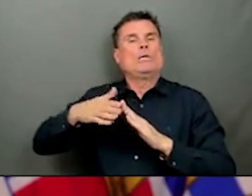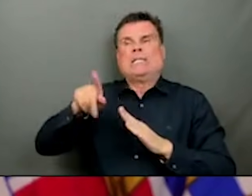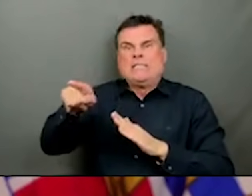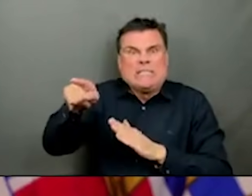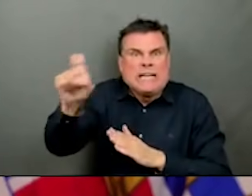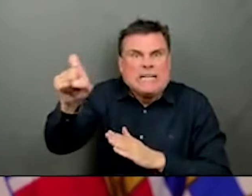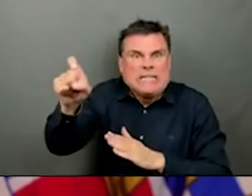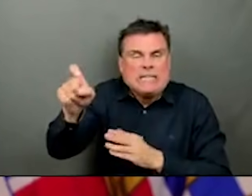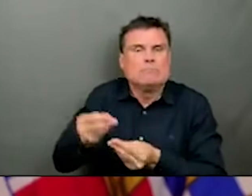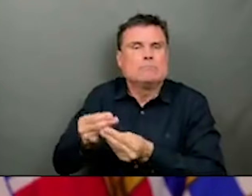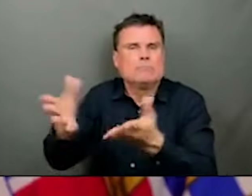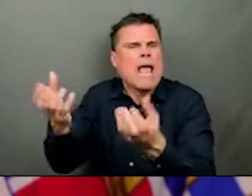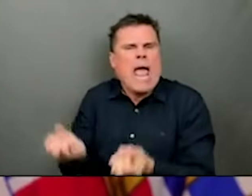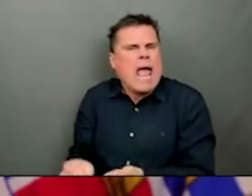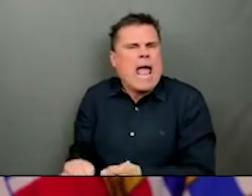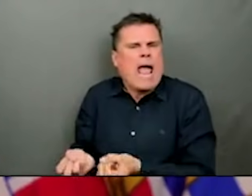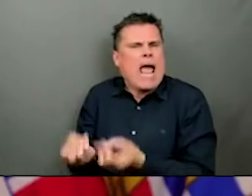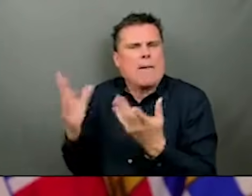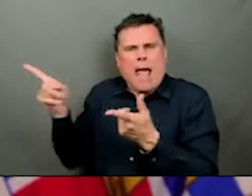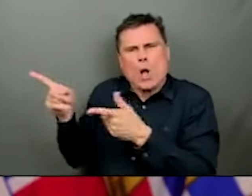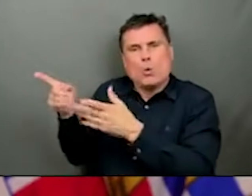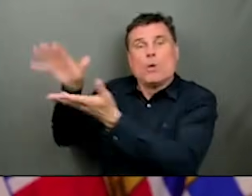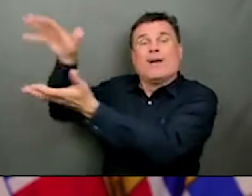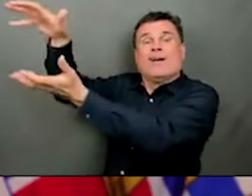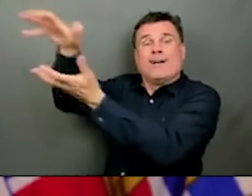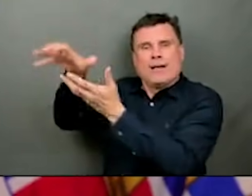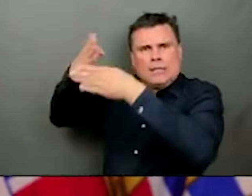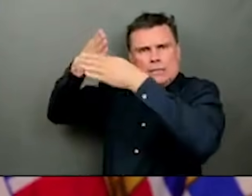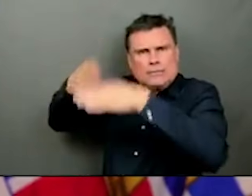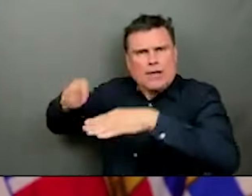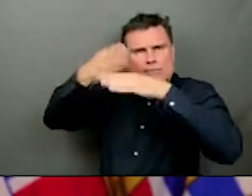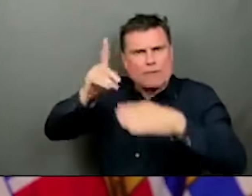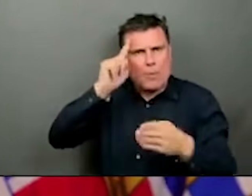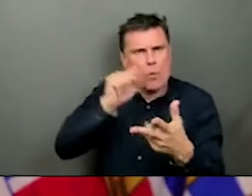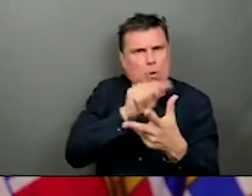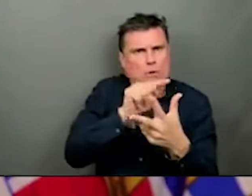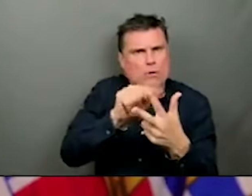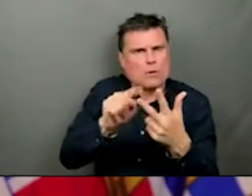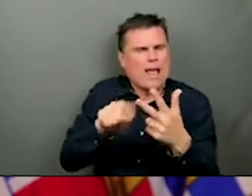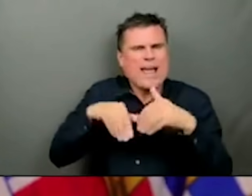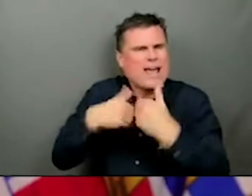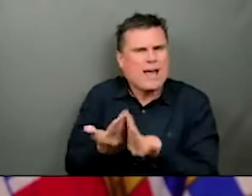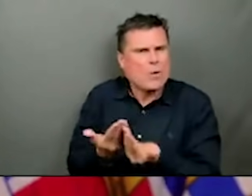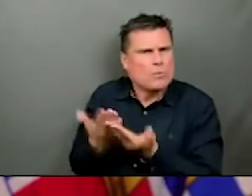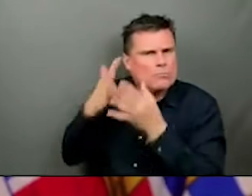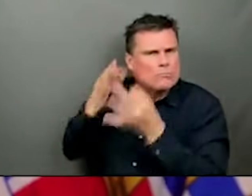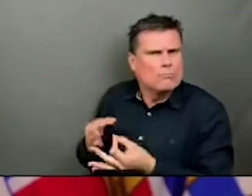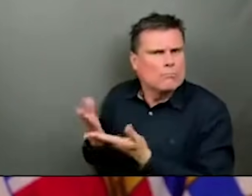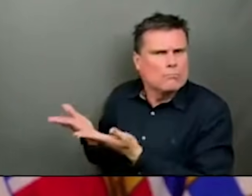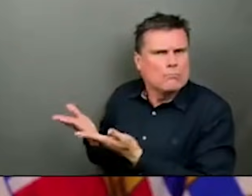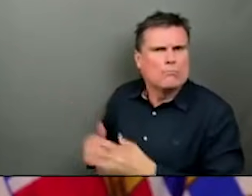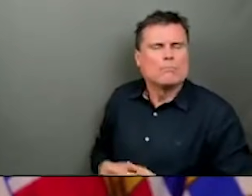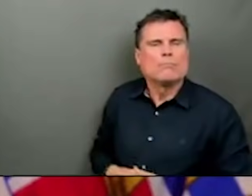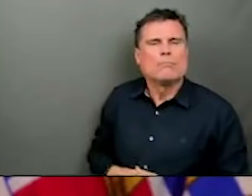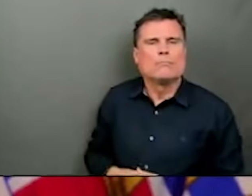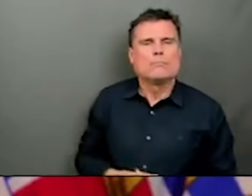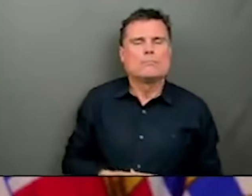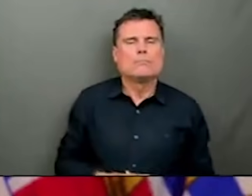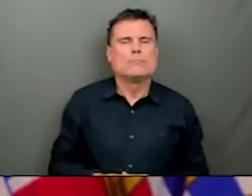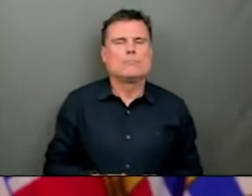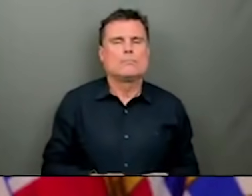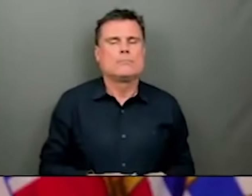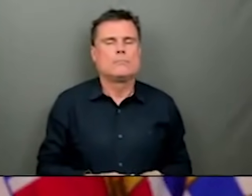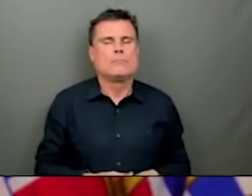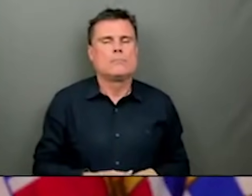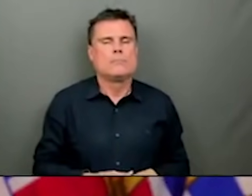that, or whether it just stays in these 3 main groups that are listed now. Yeah, so I wouldn't have put them in those